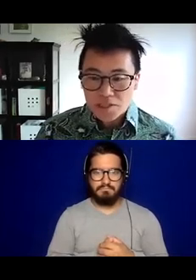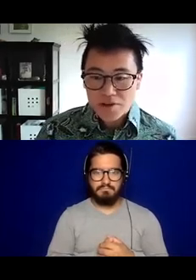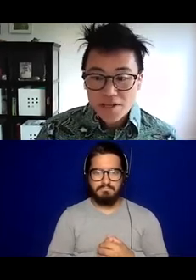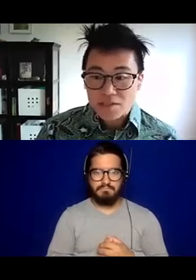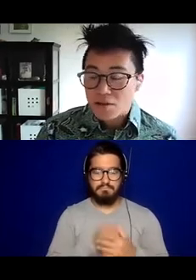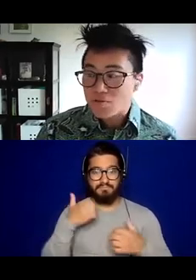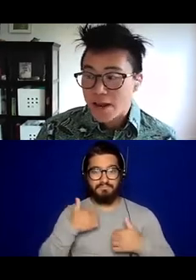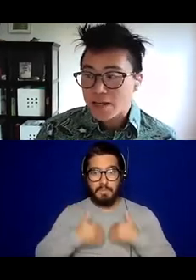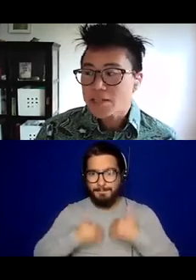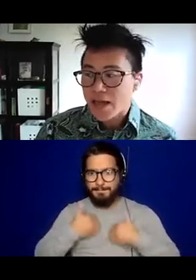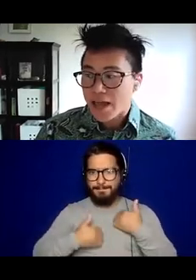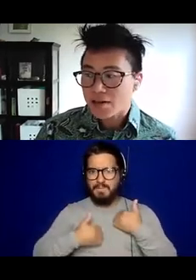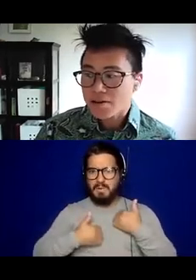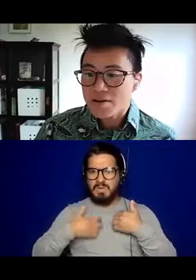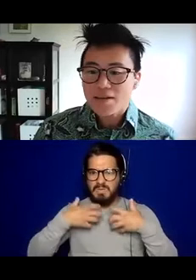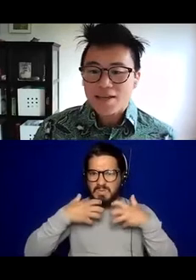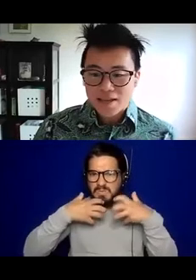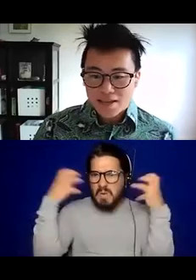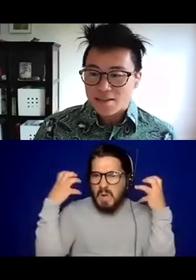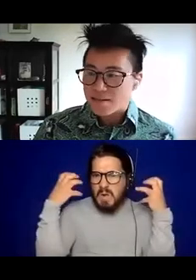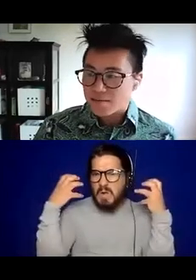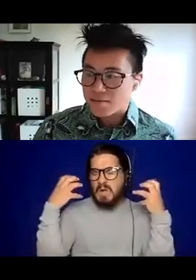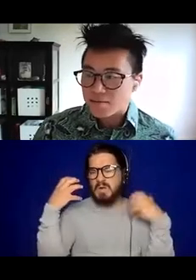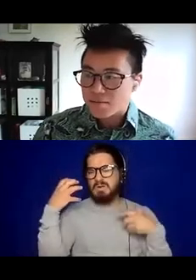Emotional distress, rage, anger.